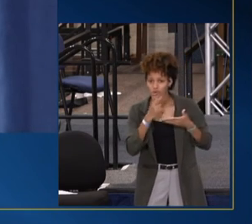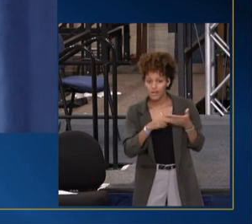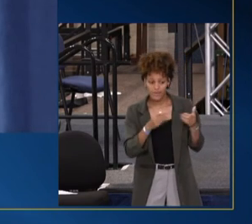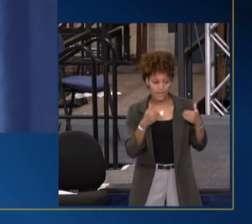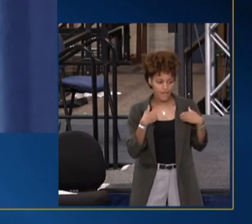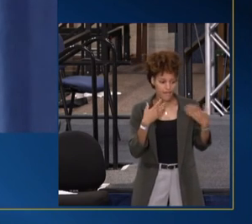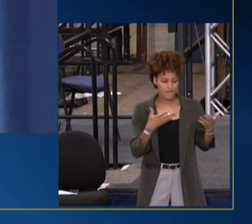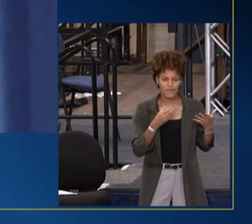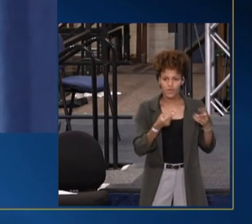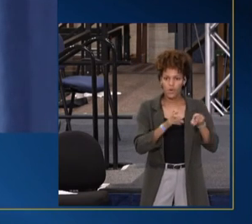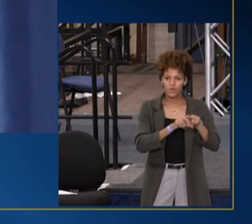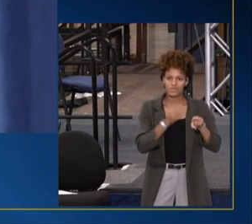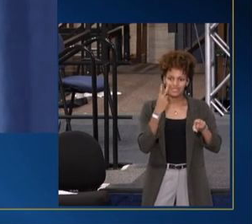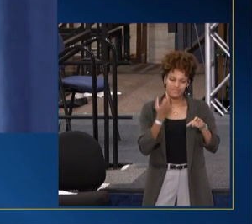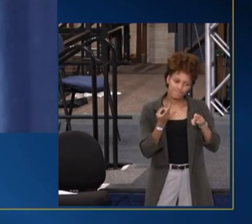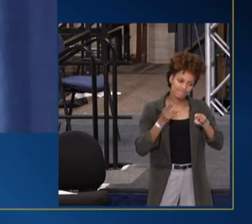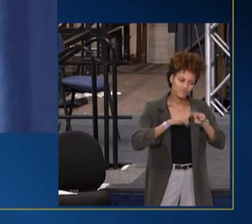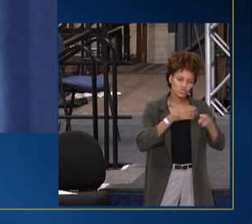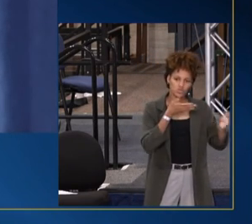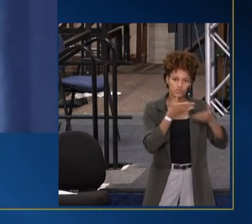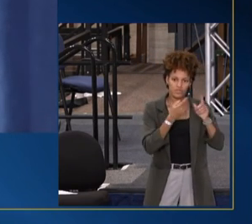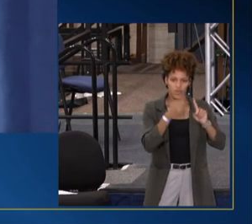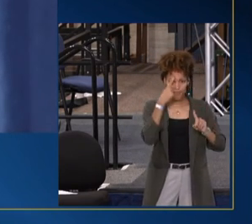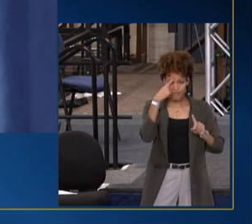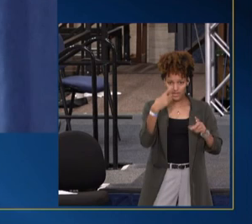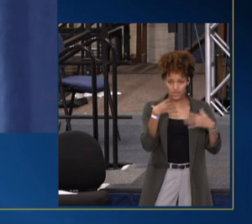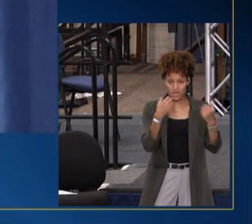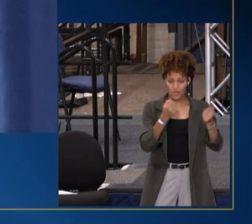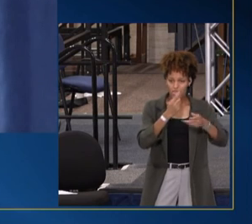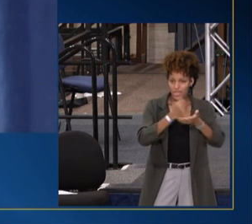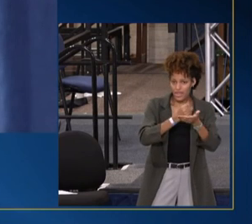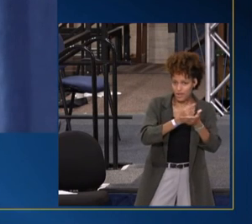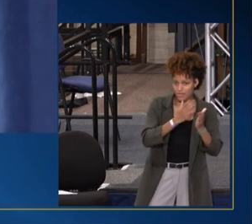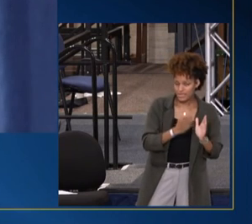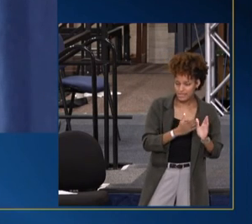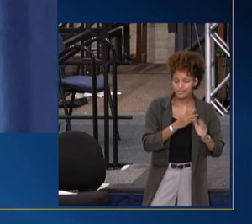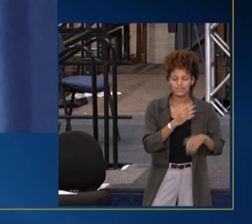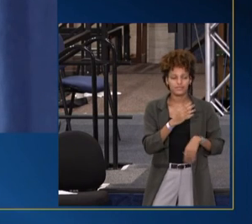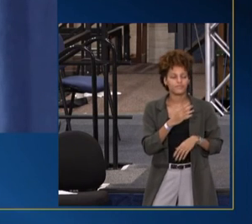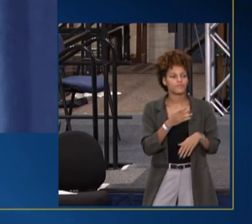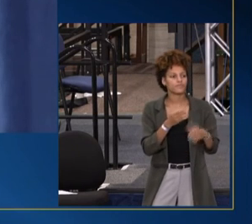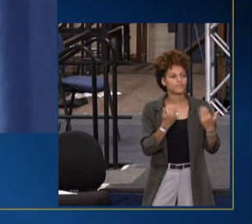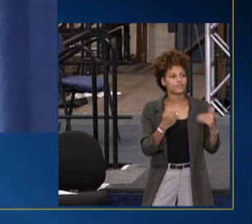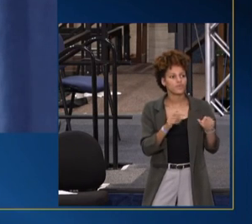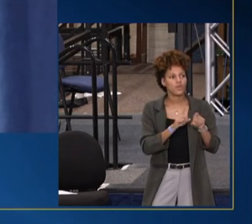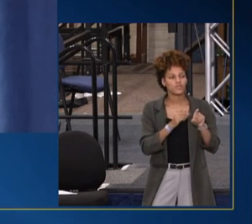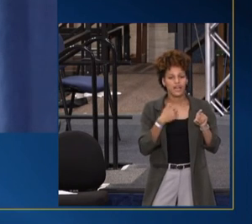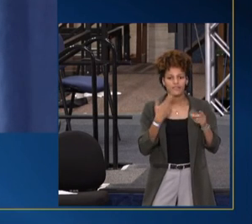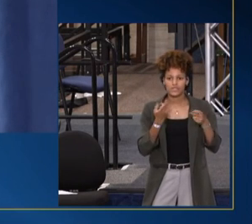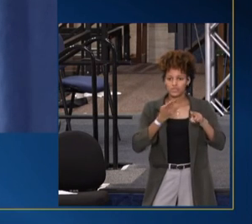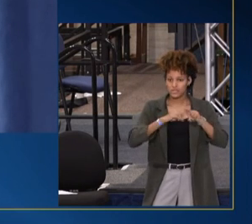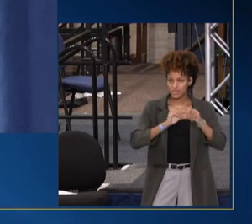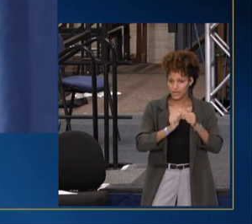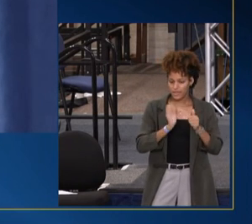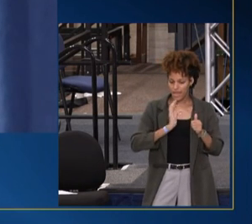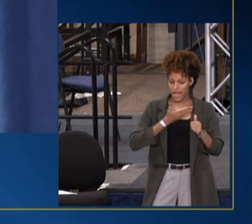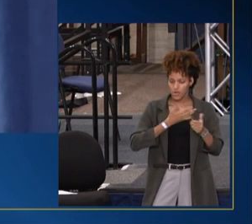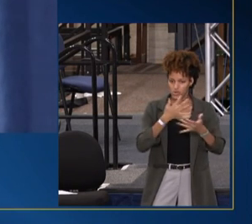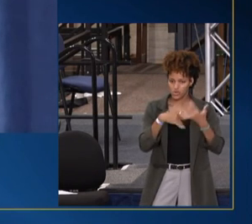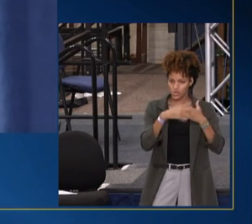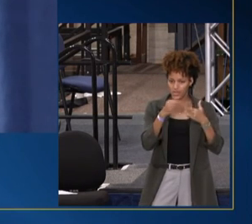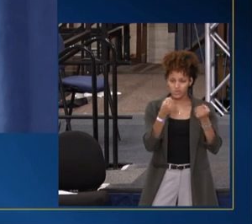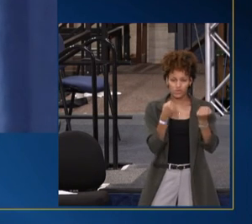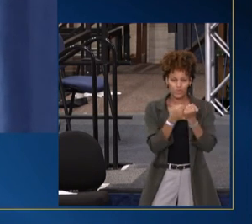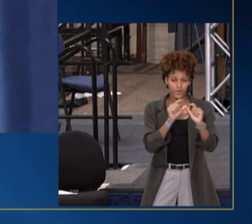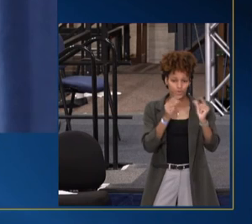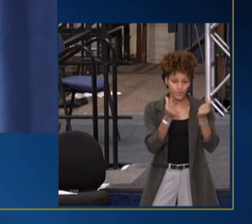have seen an increase in services for mental health therapists. We have an increase in our social and support